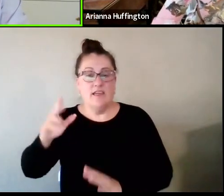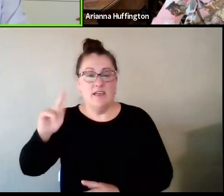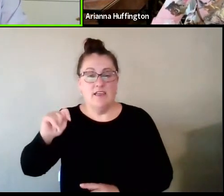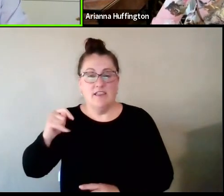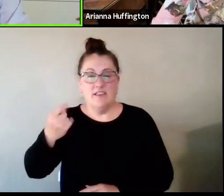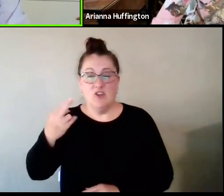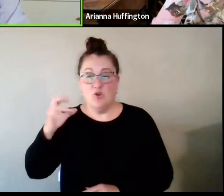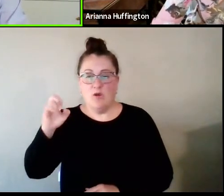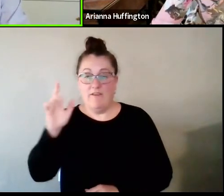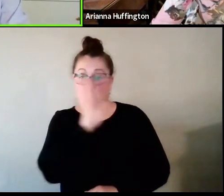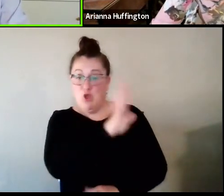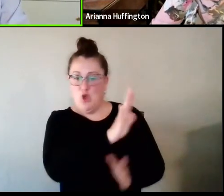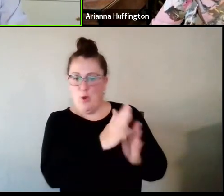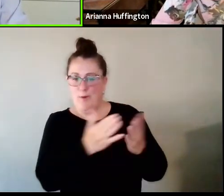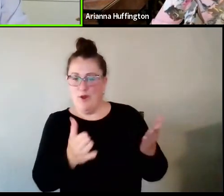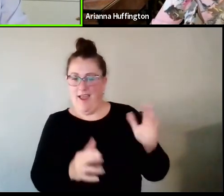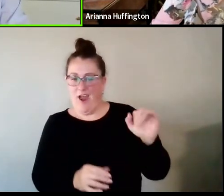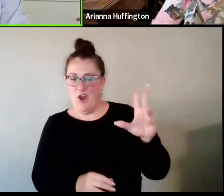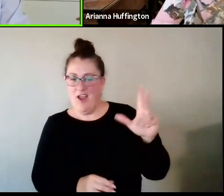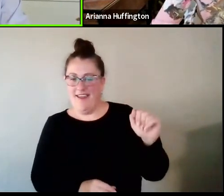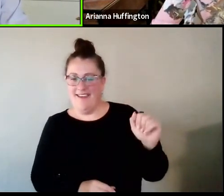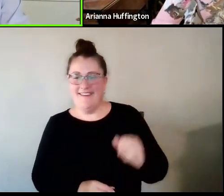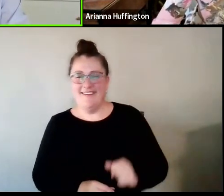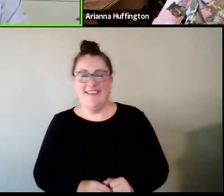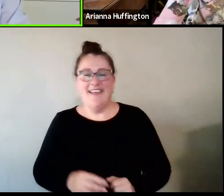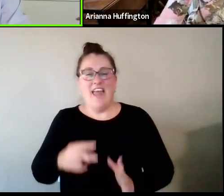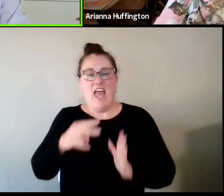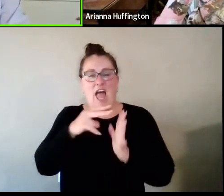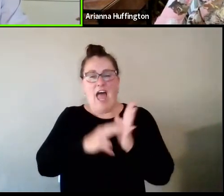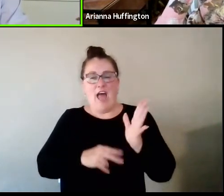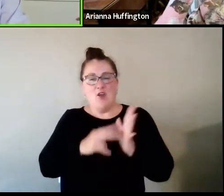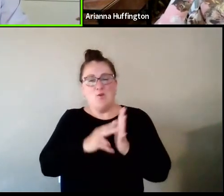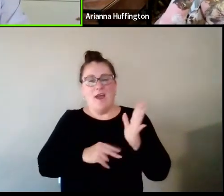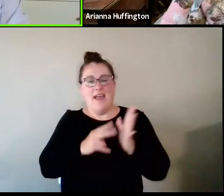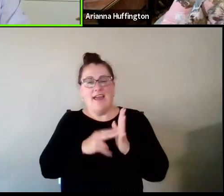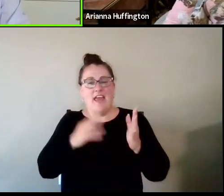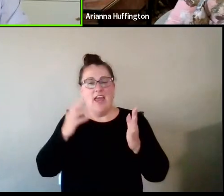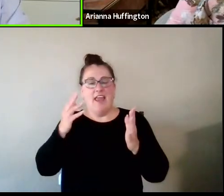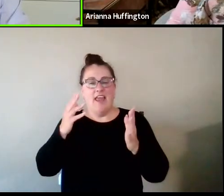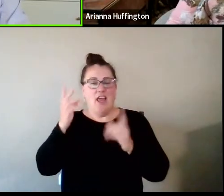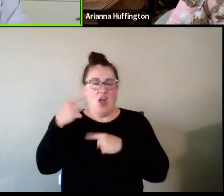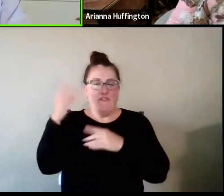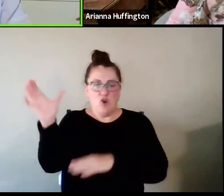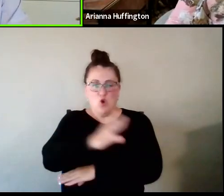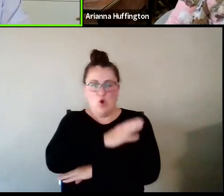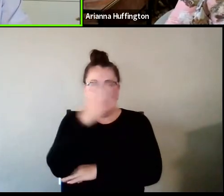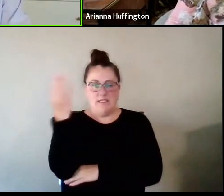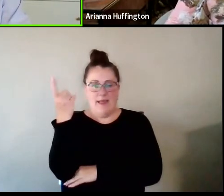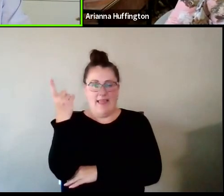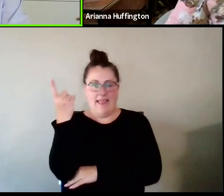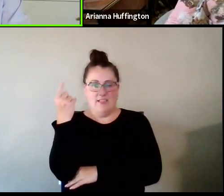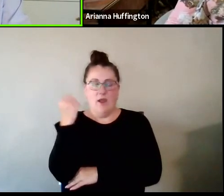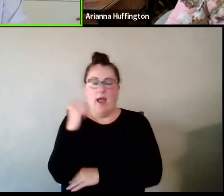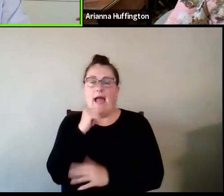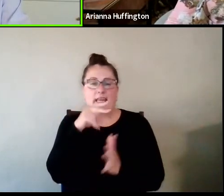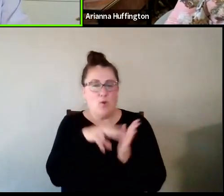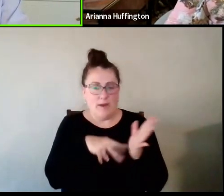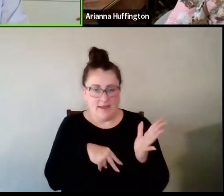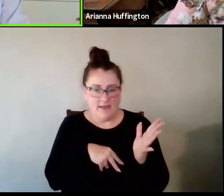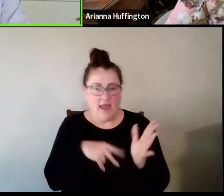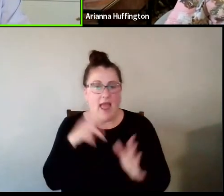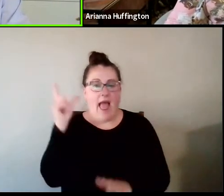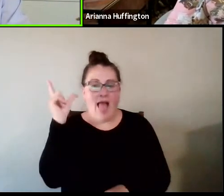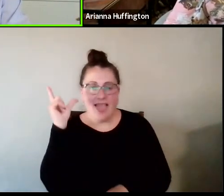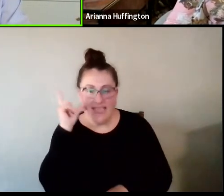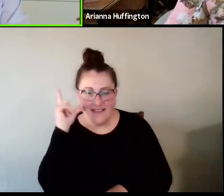Huffington. I told you I read it over Christmas last year. Actually, I did not read it. I listened